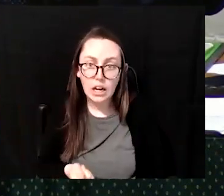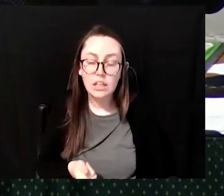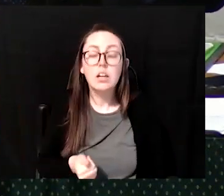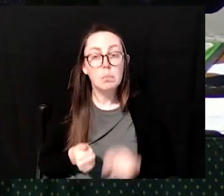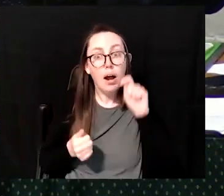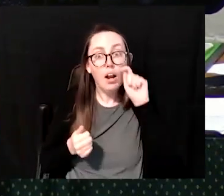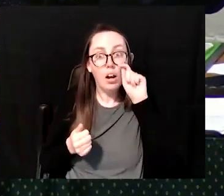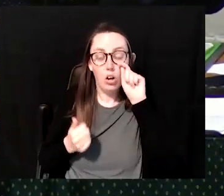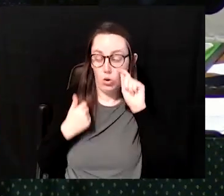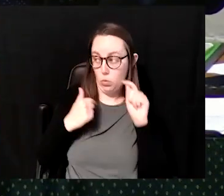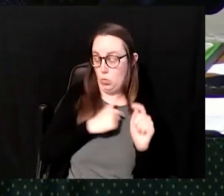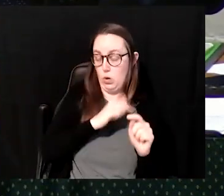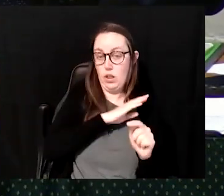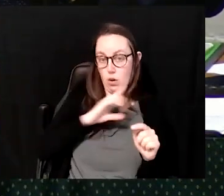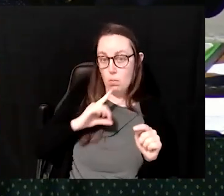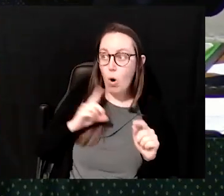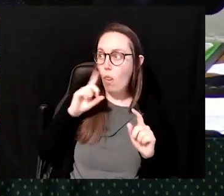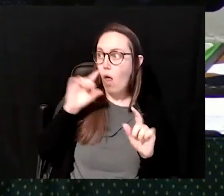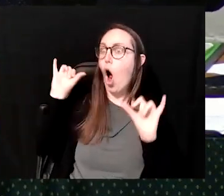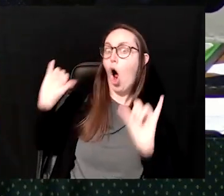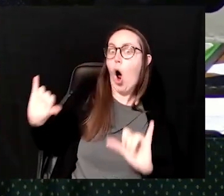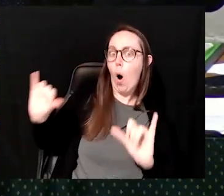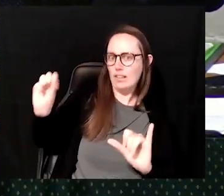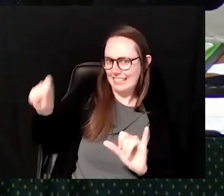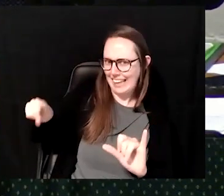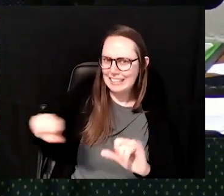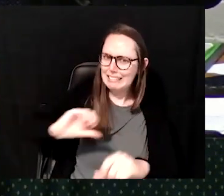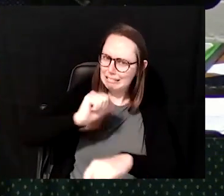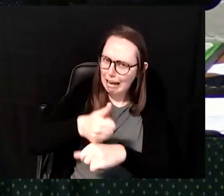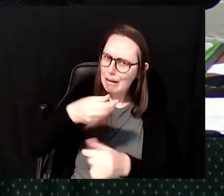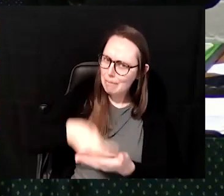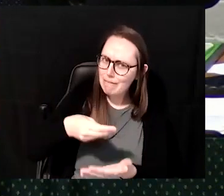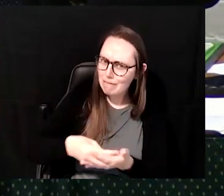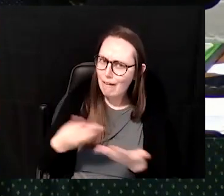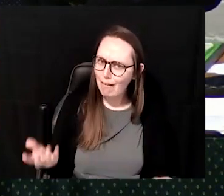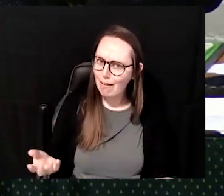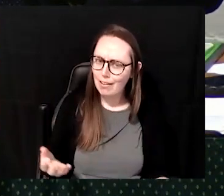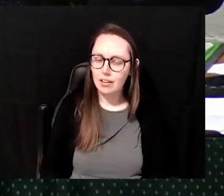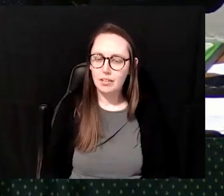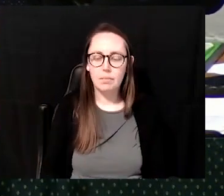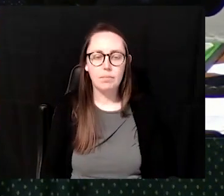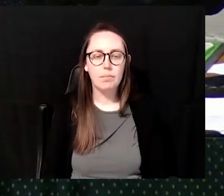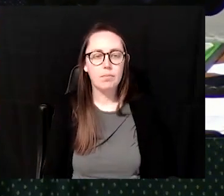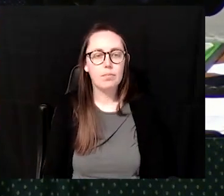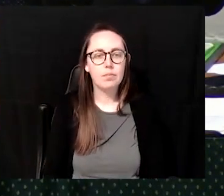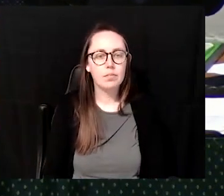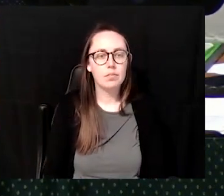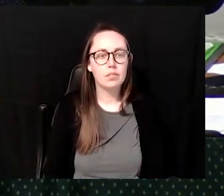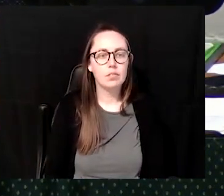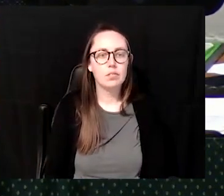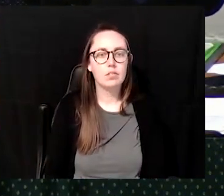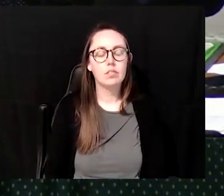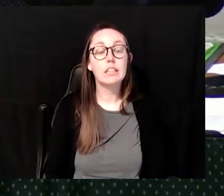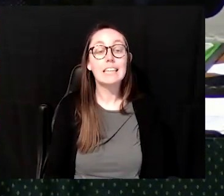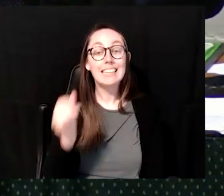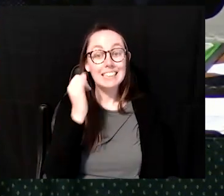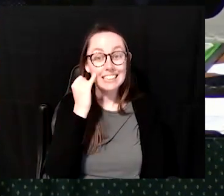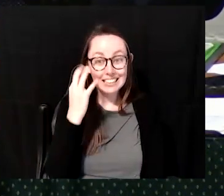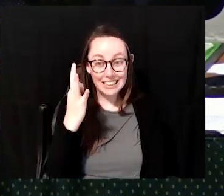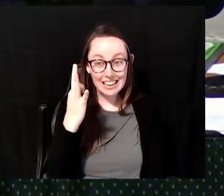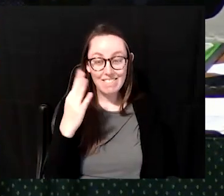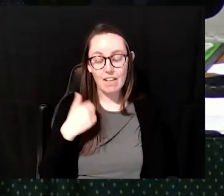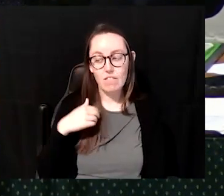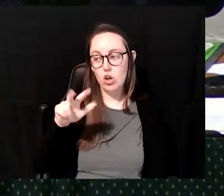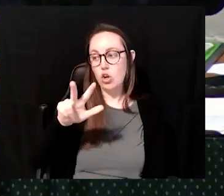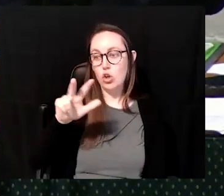some of the recommendations if we get the 350 000 we know that 350 000 will